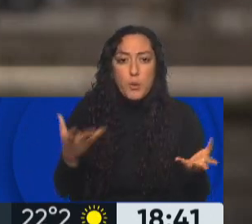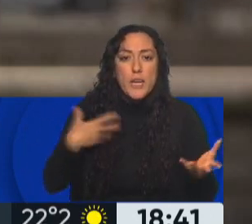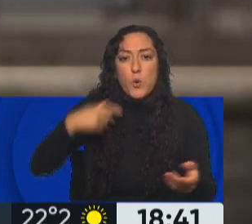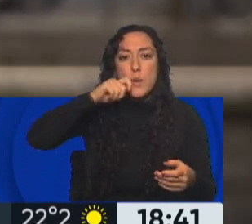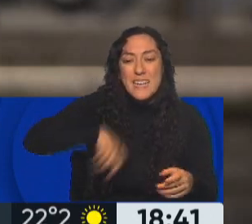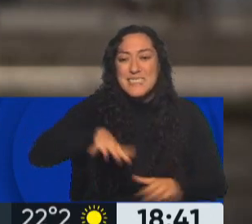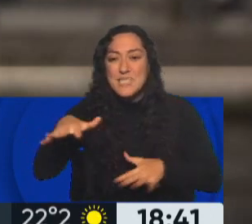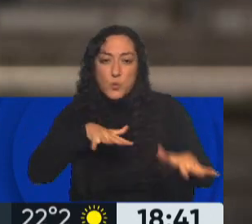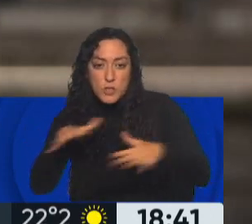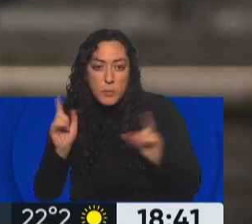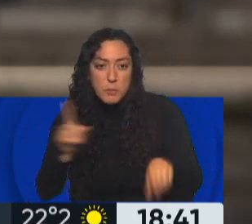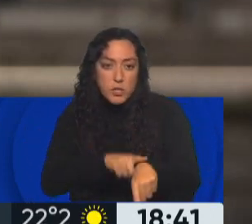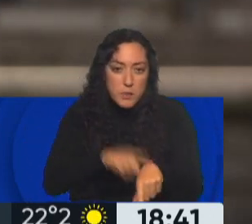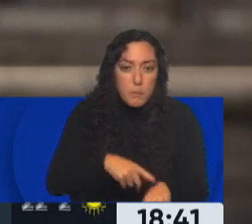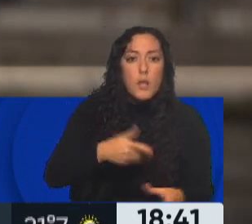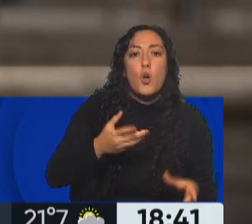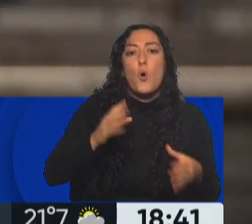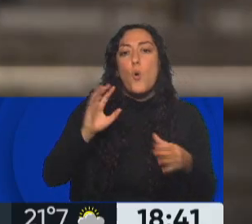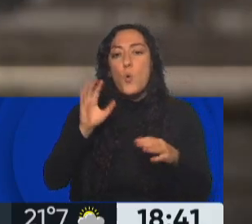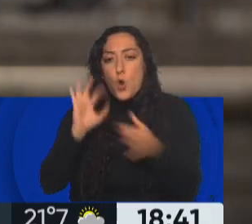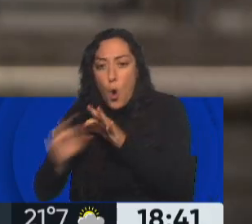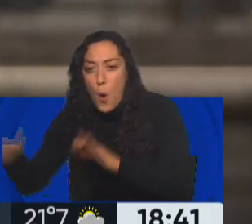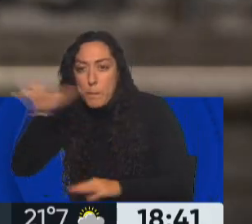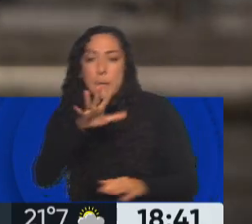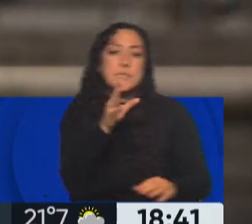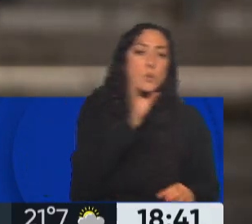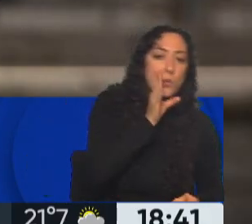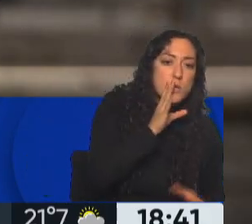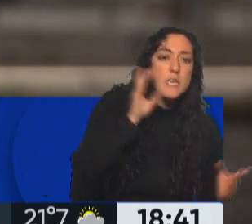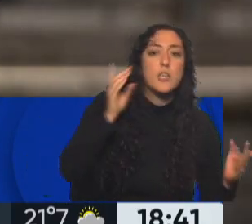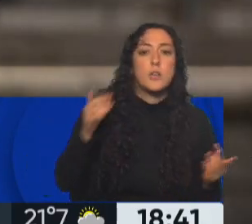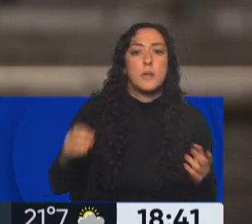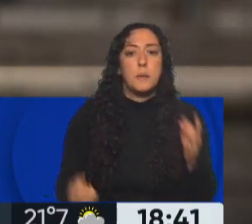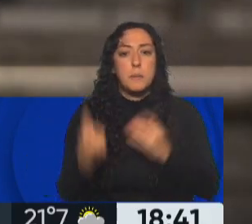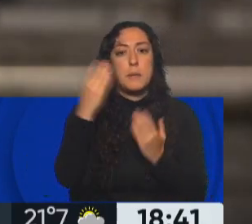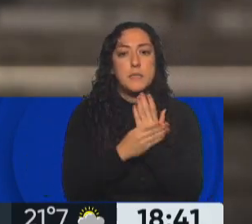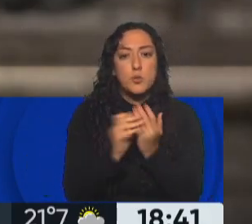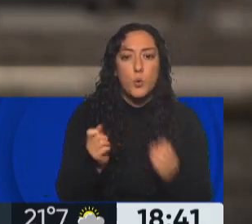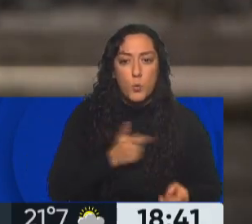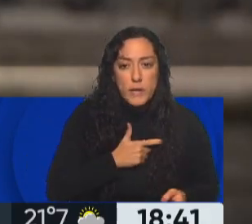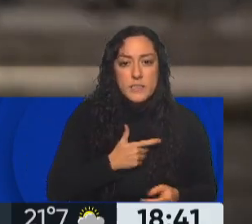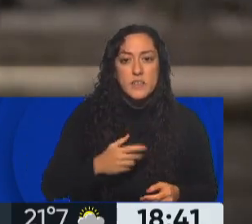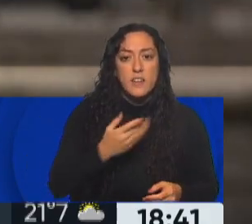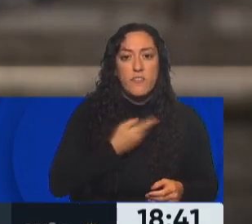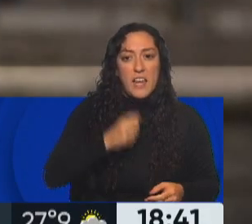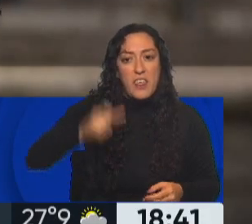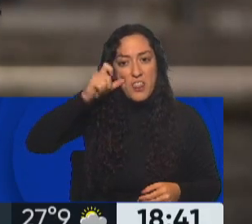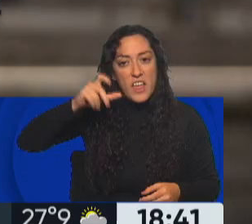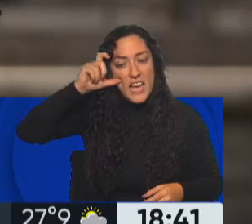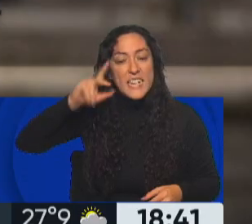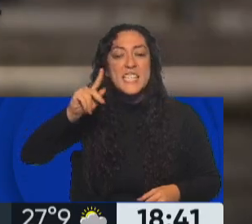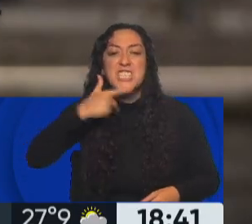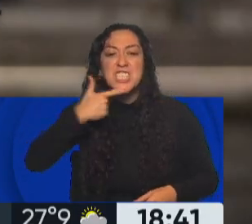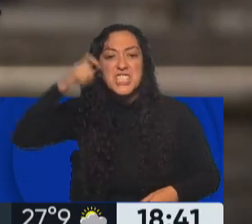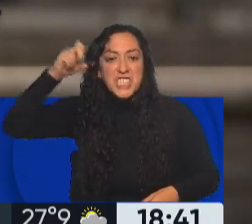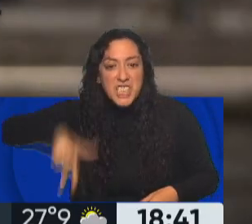what's happening between Europe and the United States. And you will hear our Prime Minister Mette Frederiksen, she will